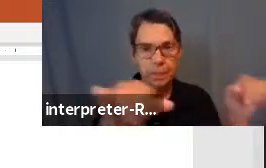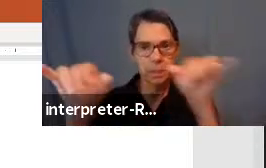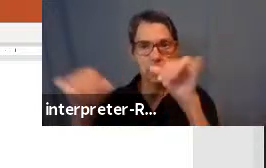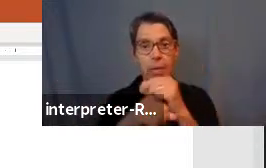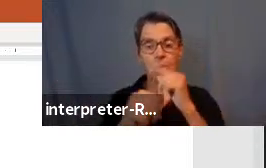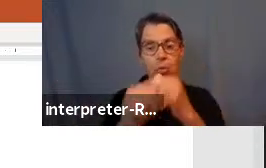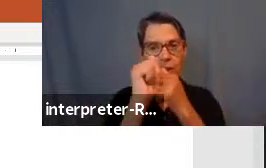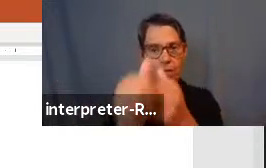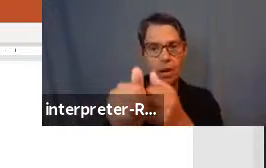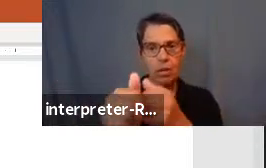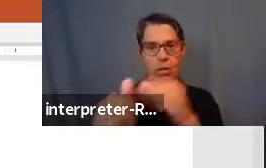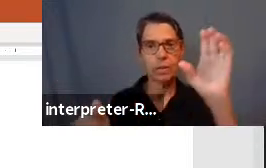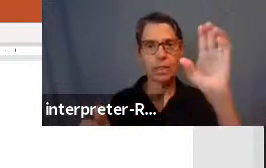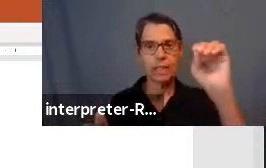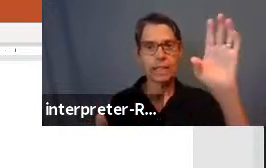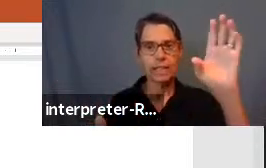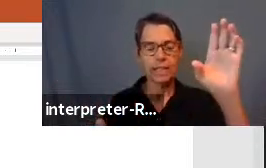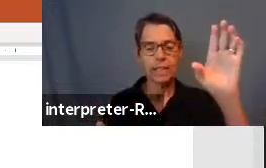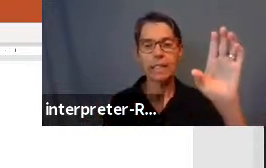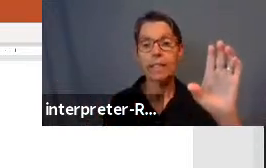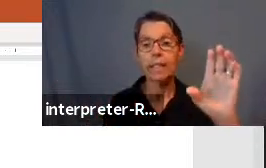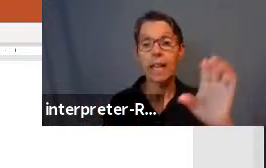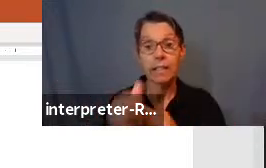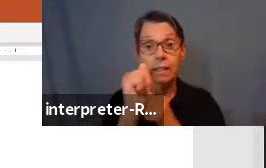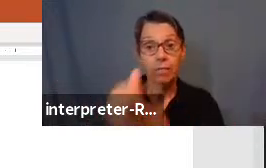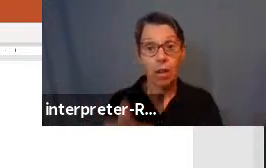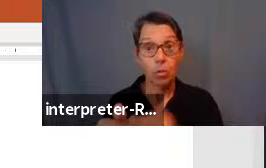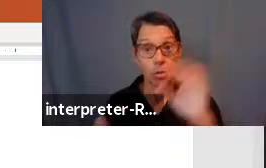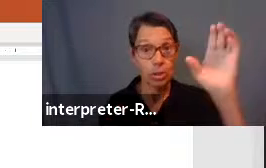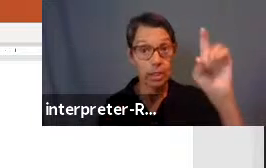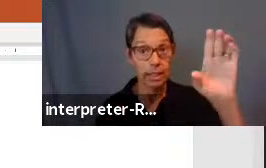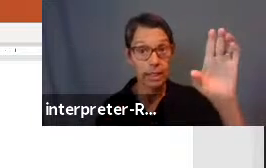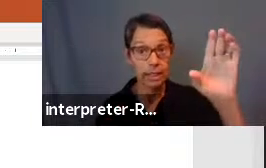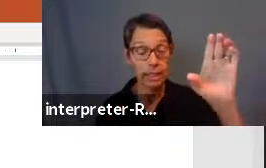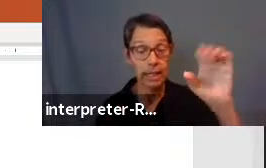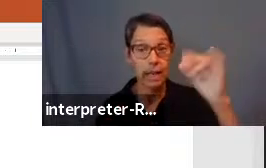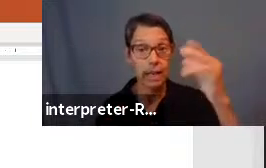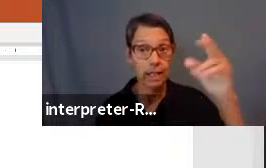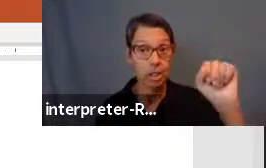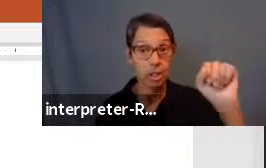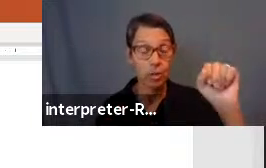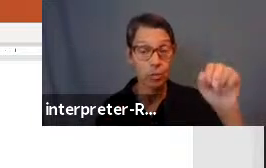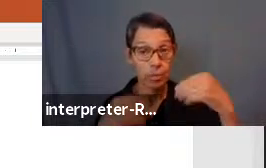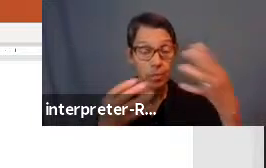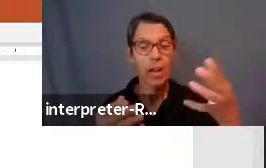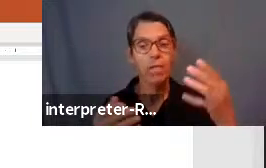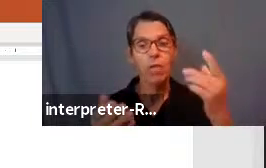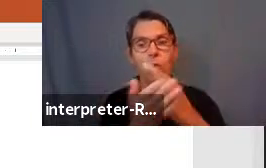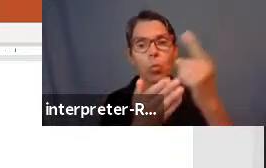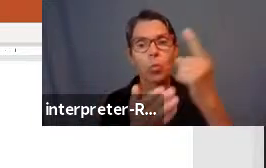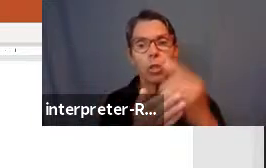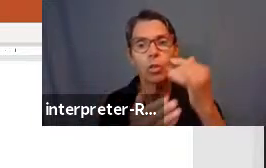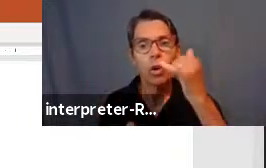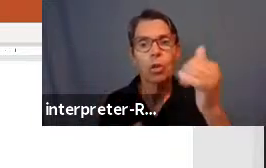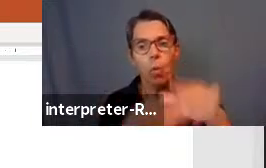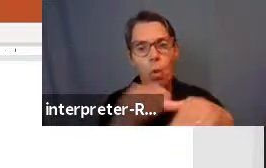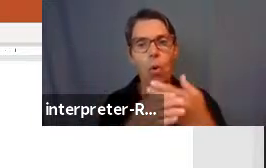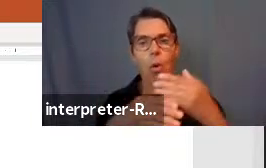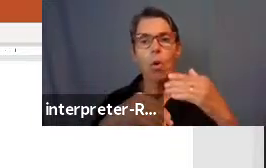follow CDC guidance. And that guidance that the IHS and CDC provides, we make sure that we have weekly calls with all of our